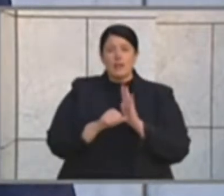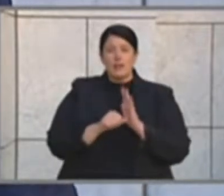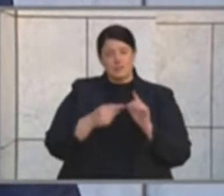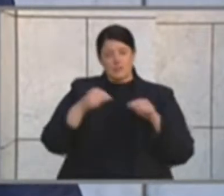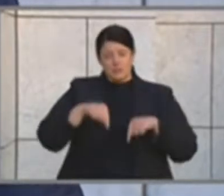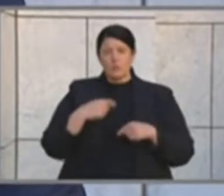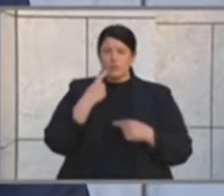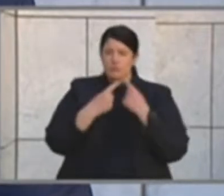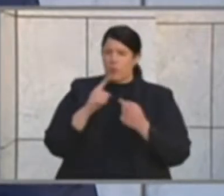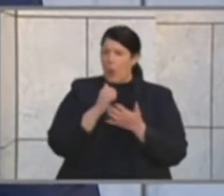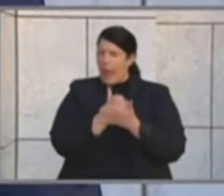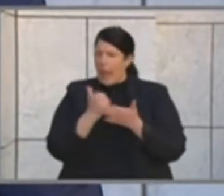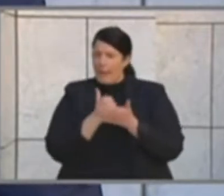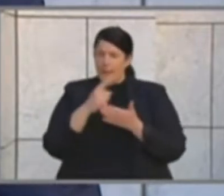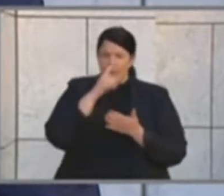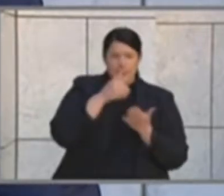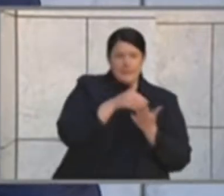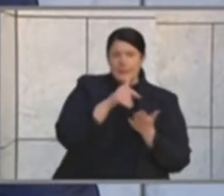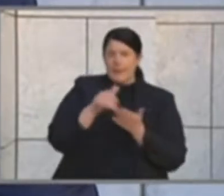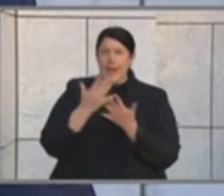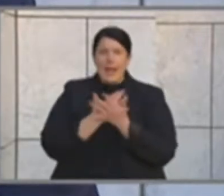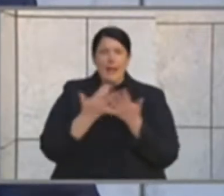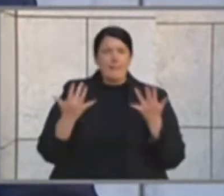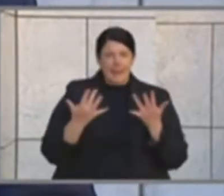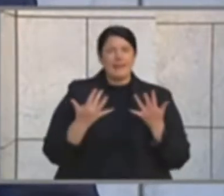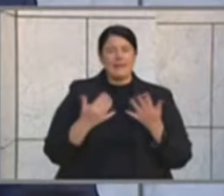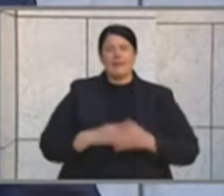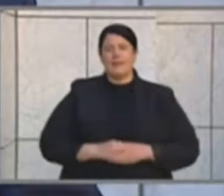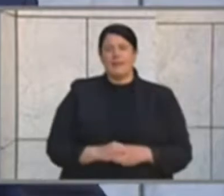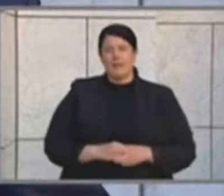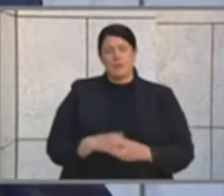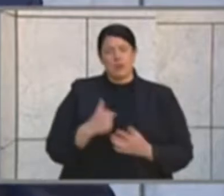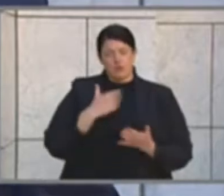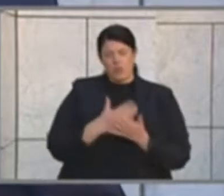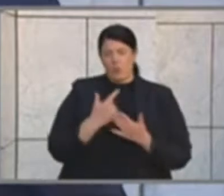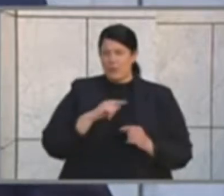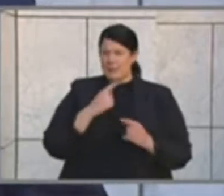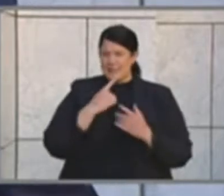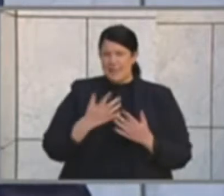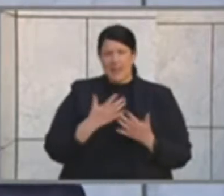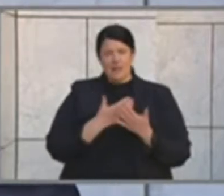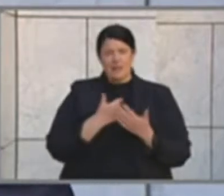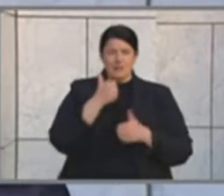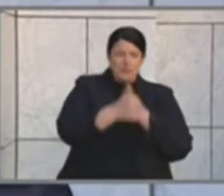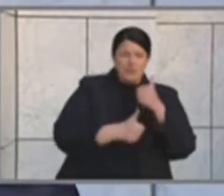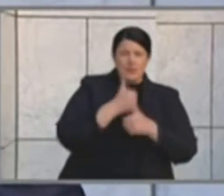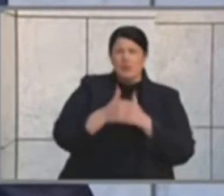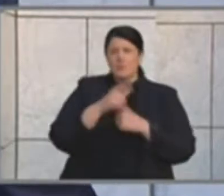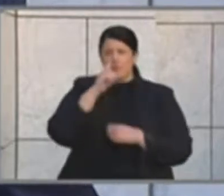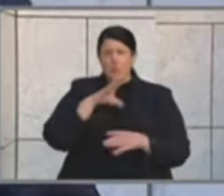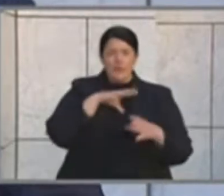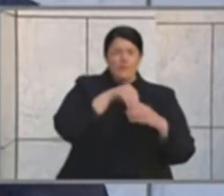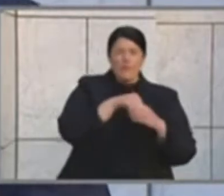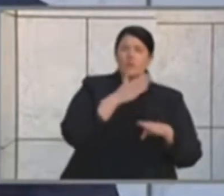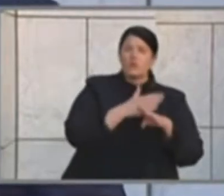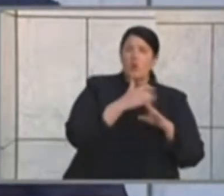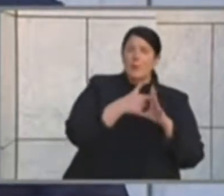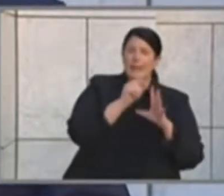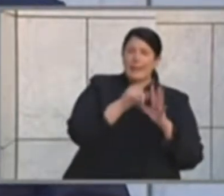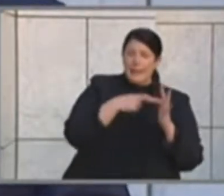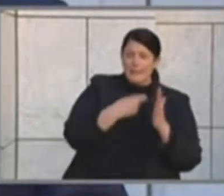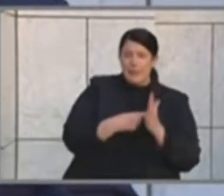to the numbers. But I want to commend all of those who have been involved with the JobKeeper and the JobSeeker